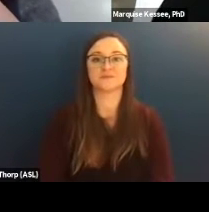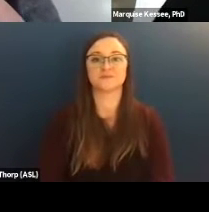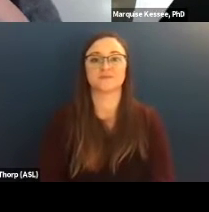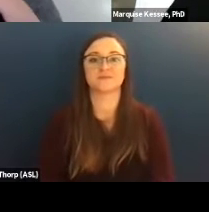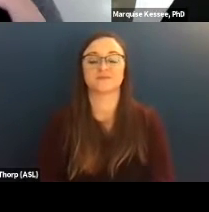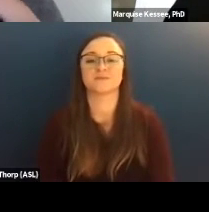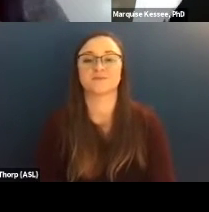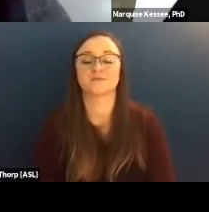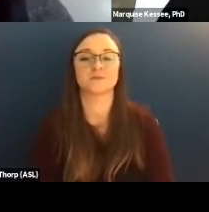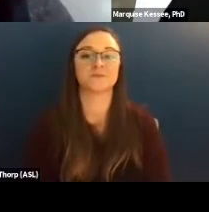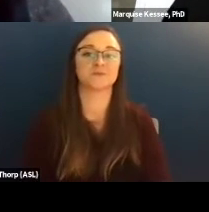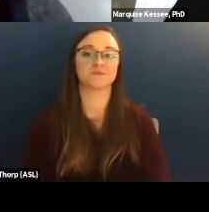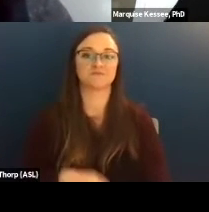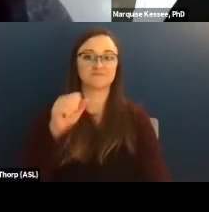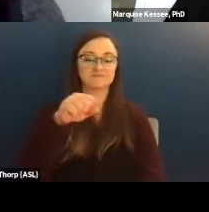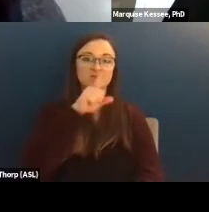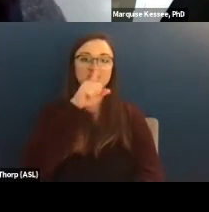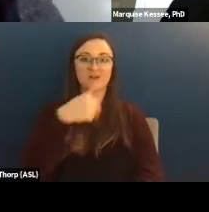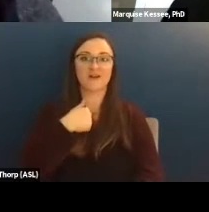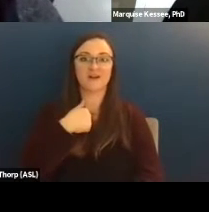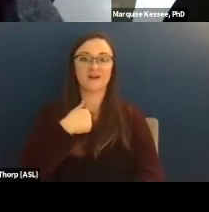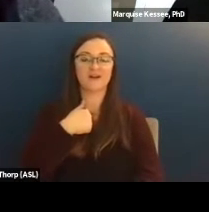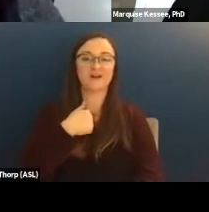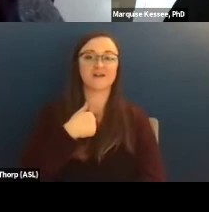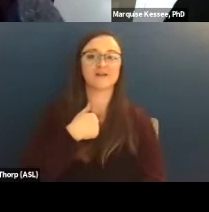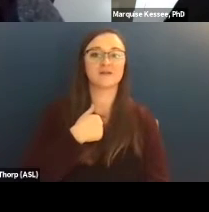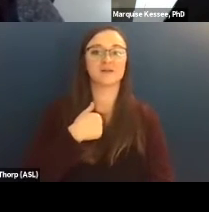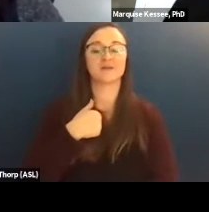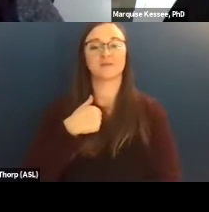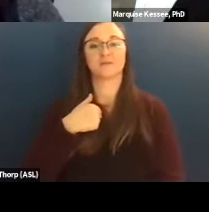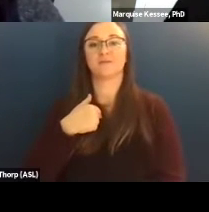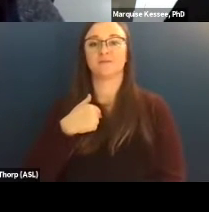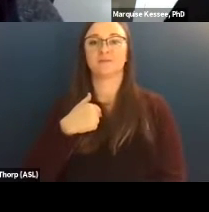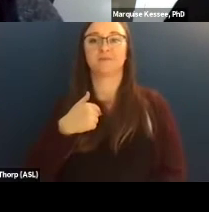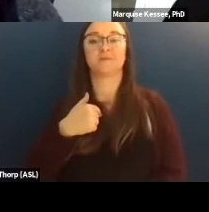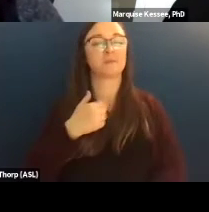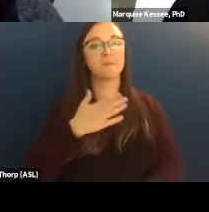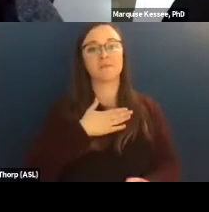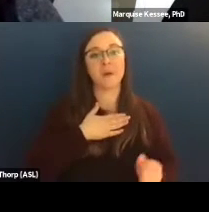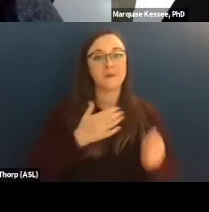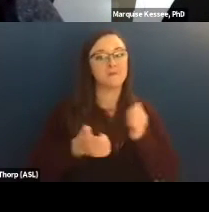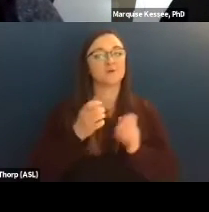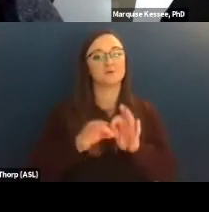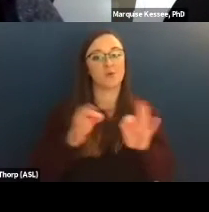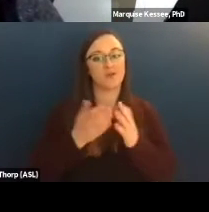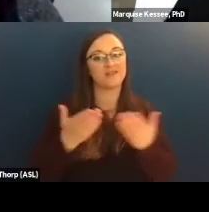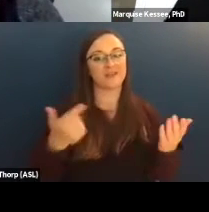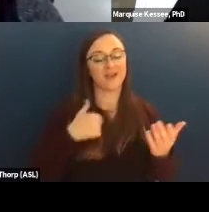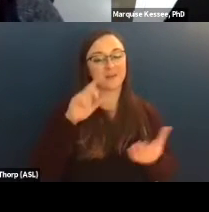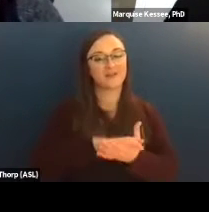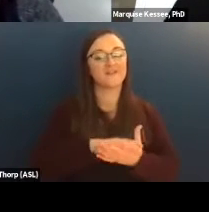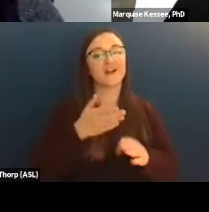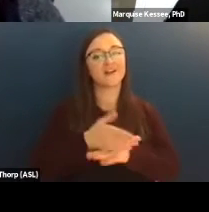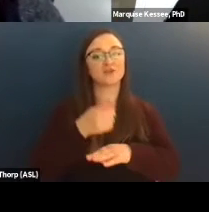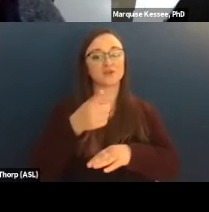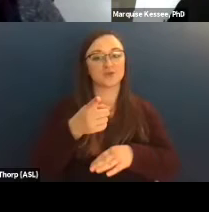Sure. And I guess I'm on my soapbox again. The most important thing I believe is, you know, after you've taken 60